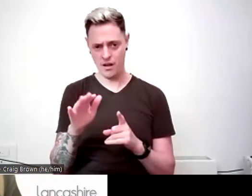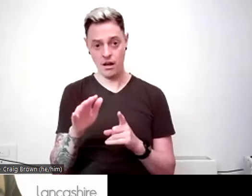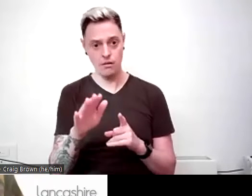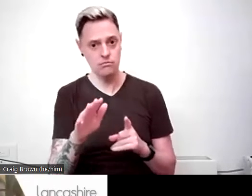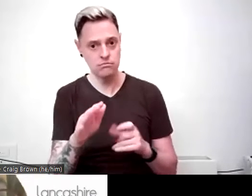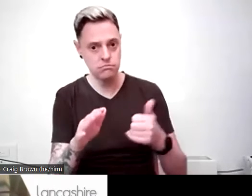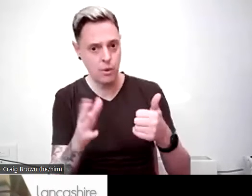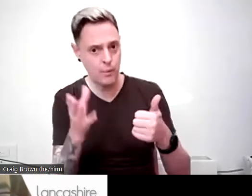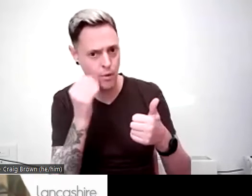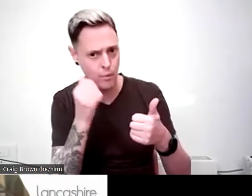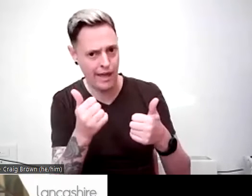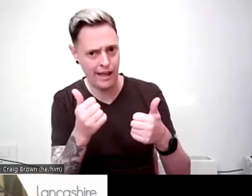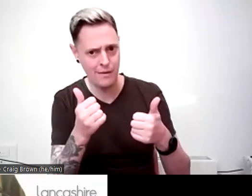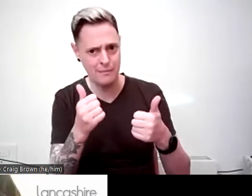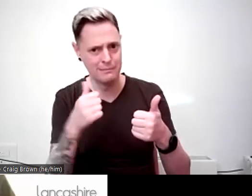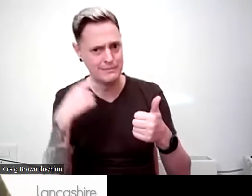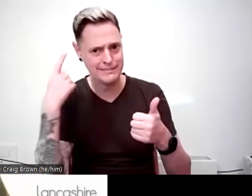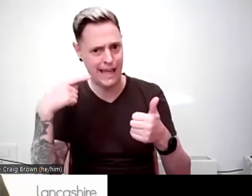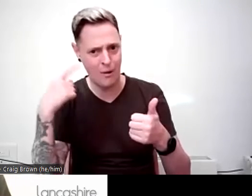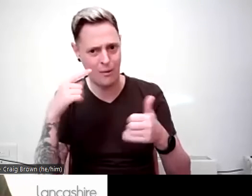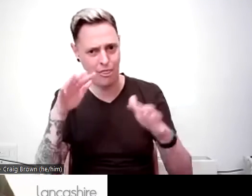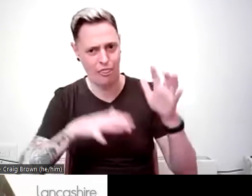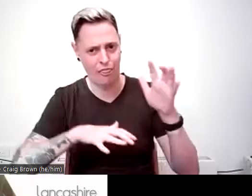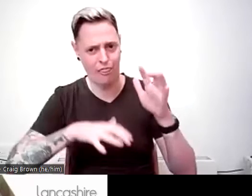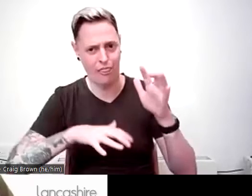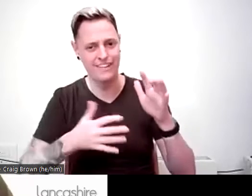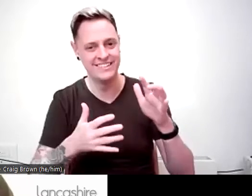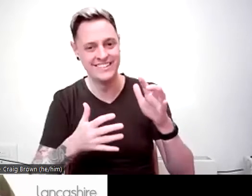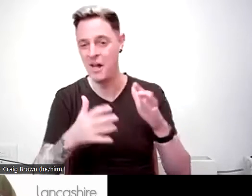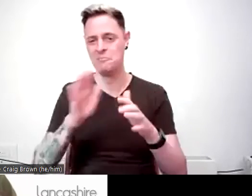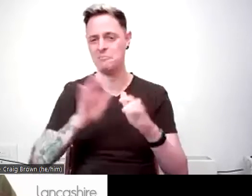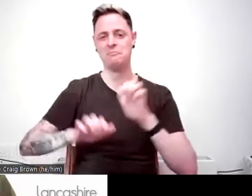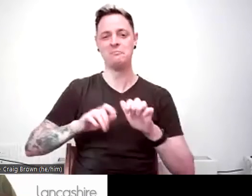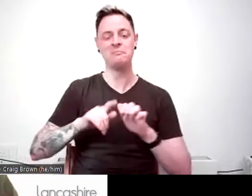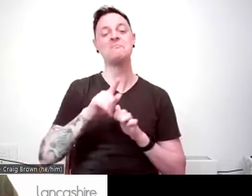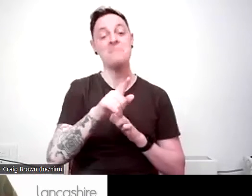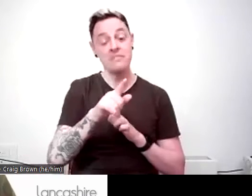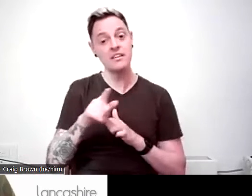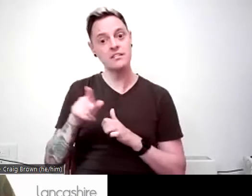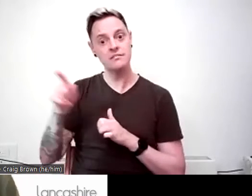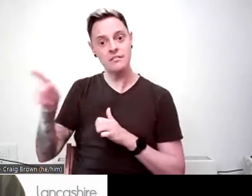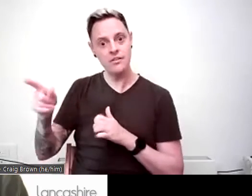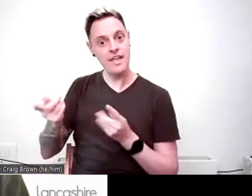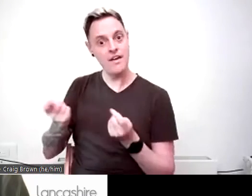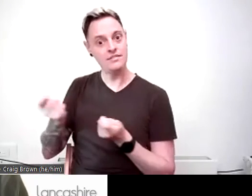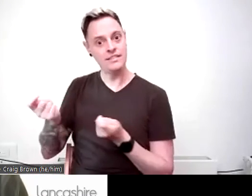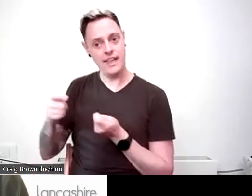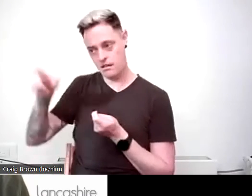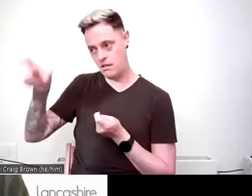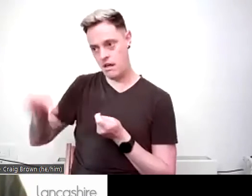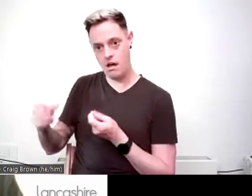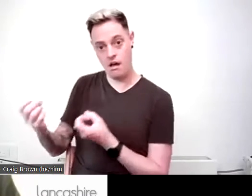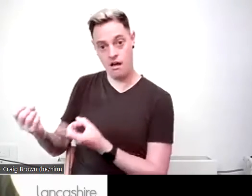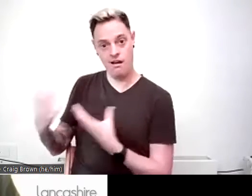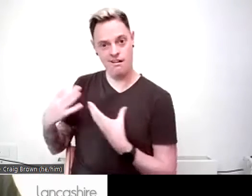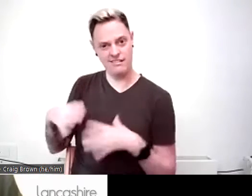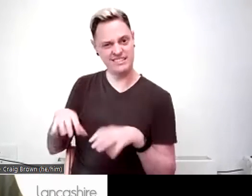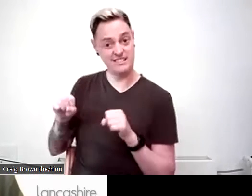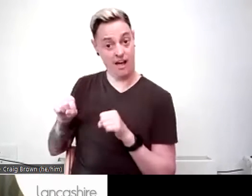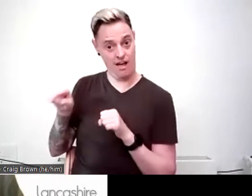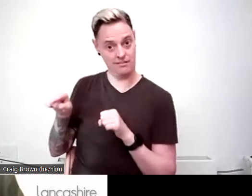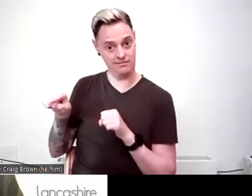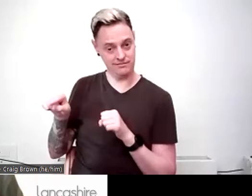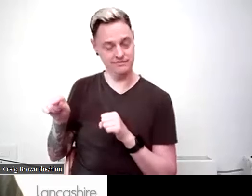me? Went off. Oh no. One of the things that one of the other facilitators said at the start, which I think kind